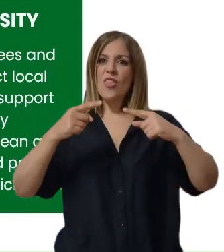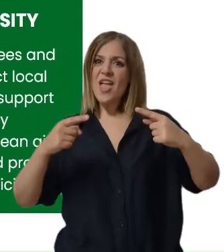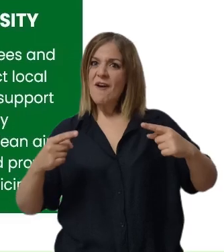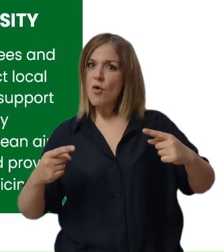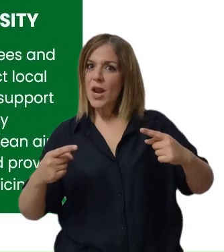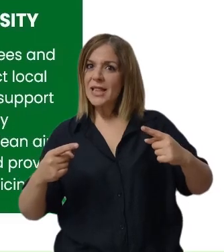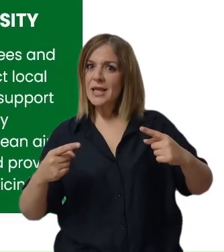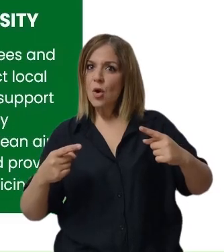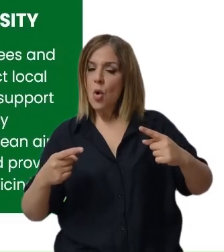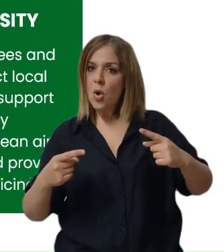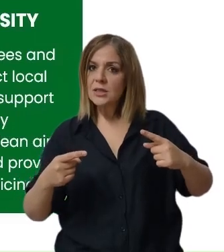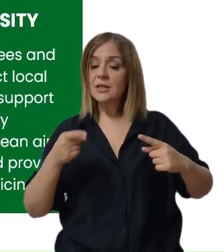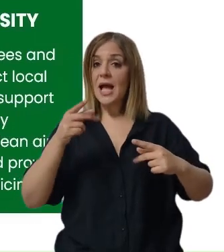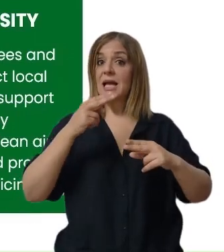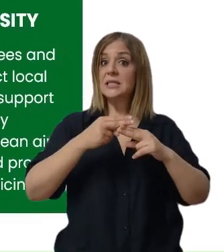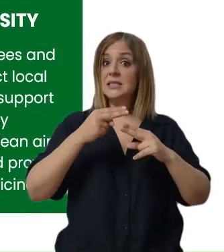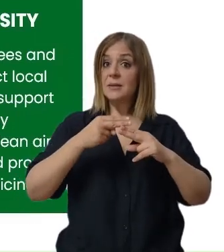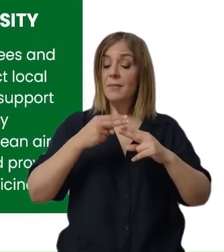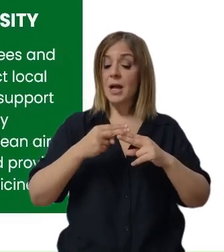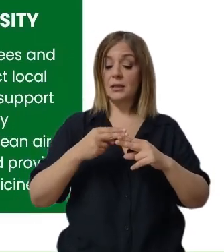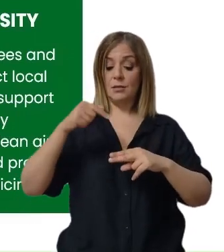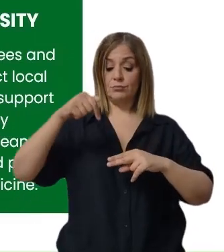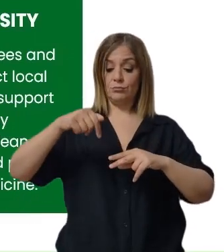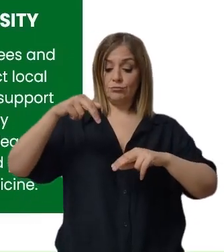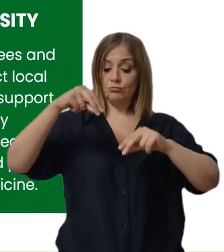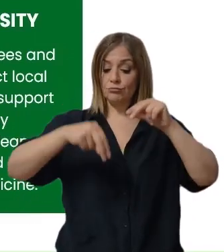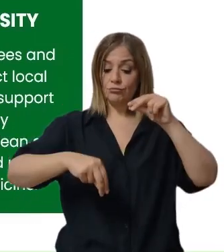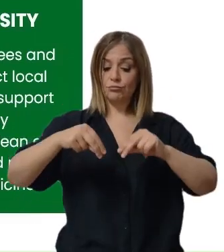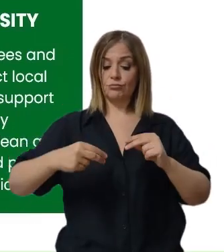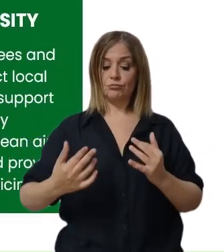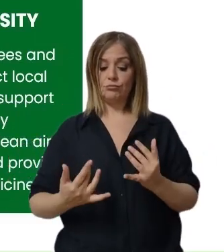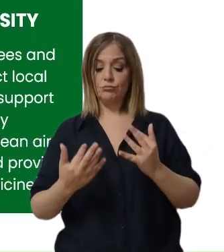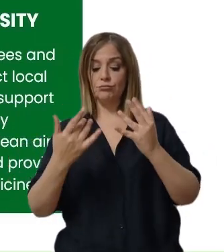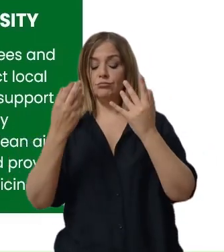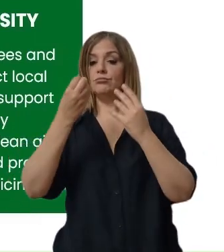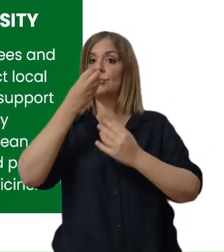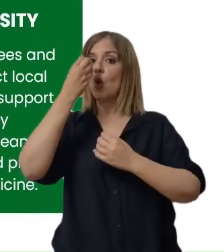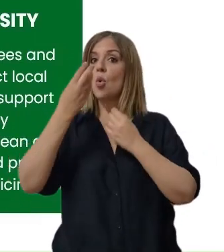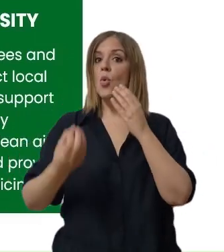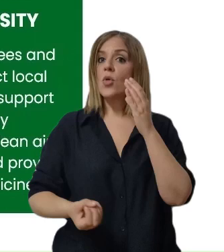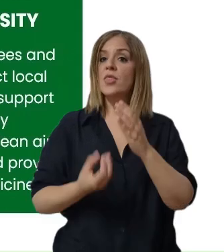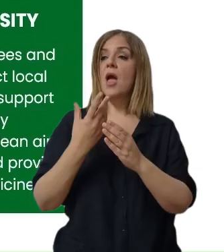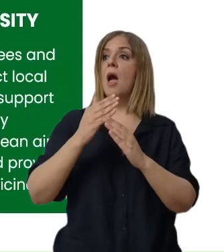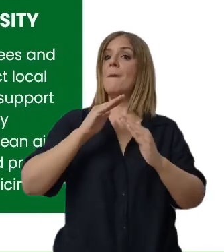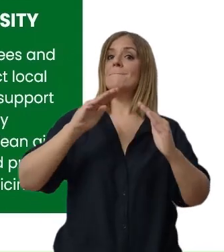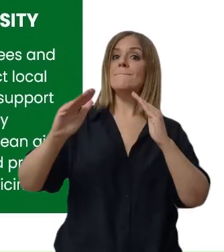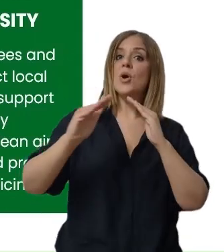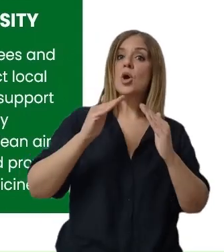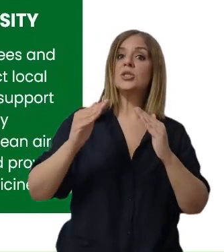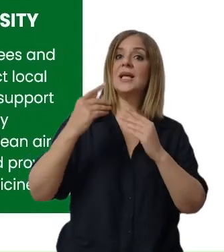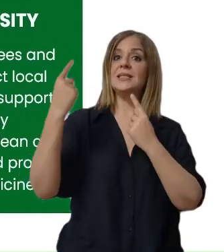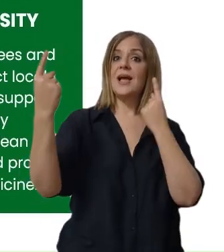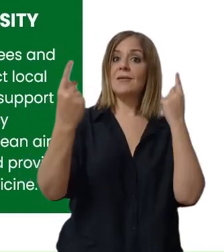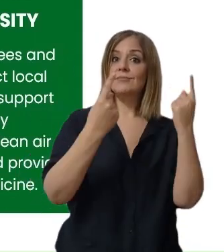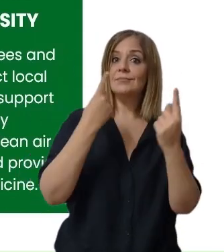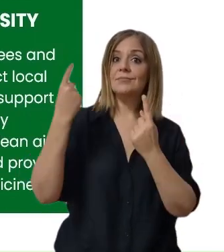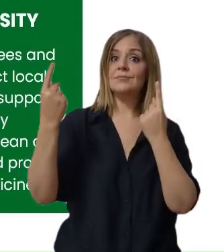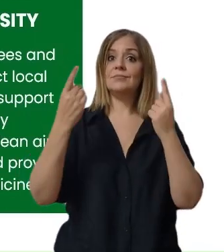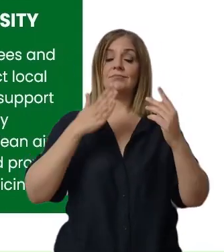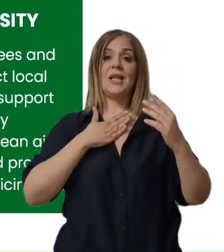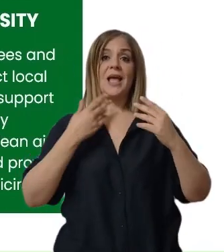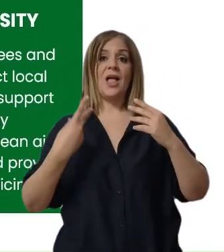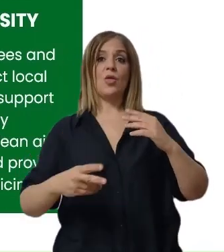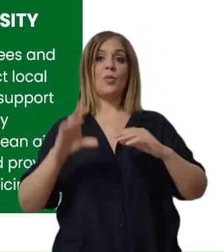well. We should plant native trees and flowers and protect our ecosystem of our